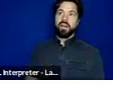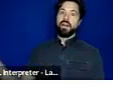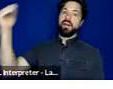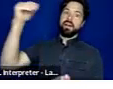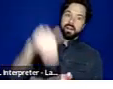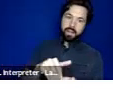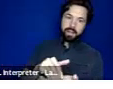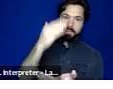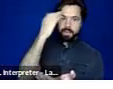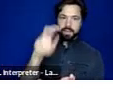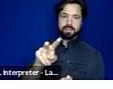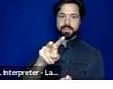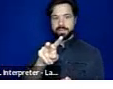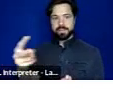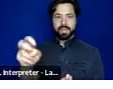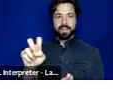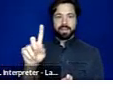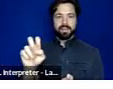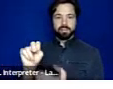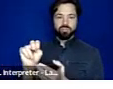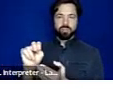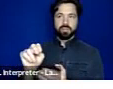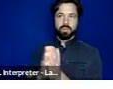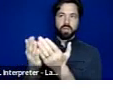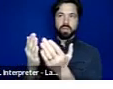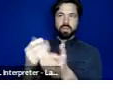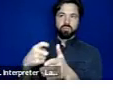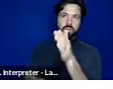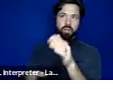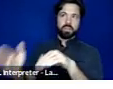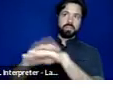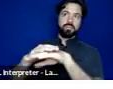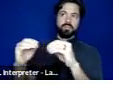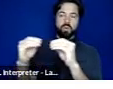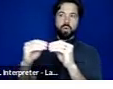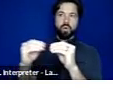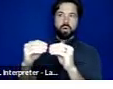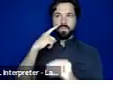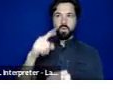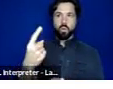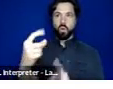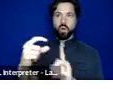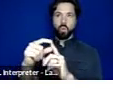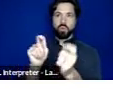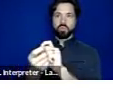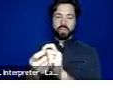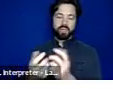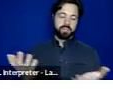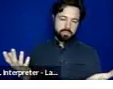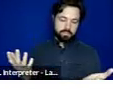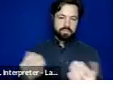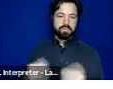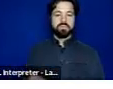because they decided they want to charge you more for a new edition, or charge students more for a new edition. So it's in